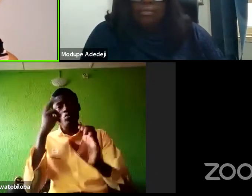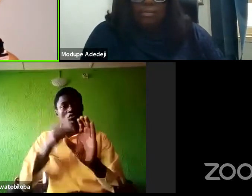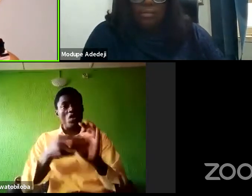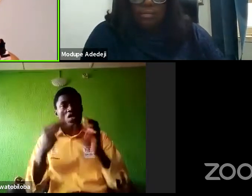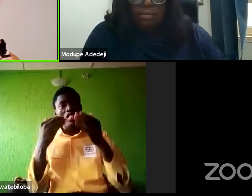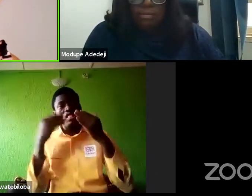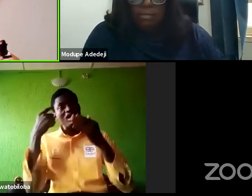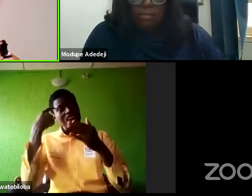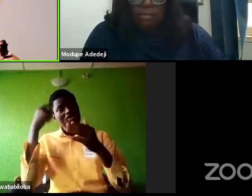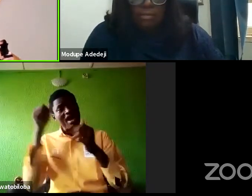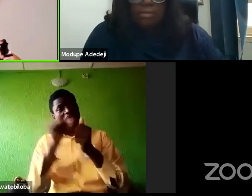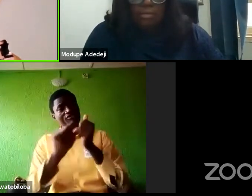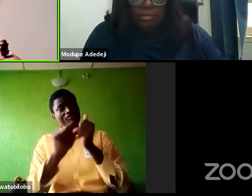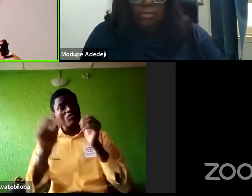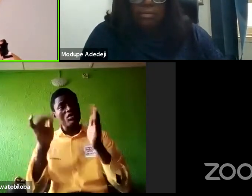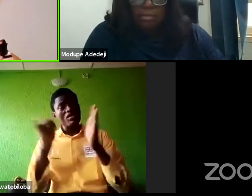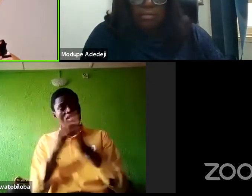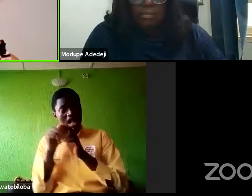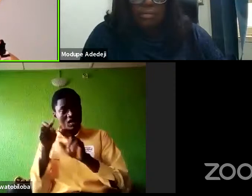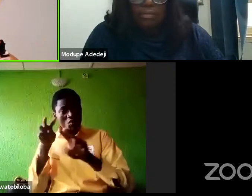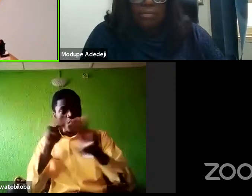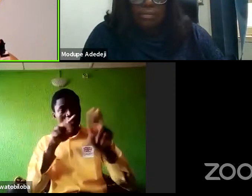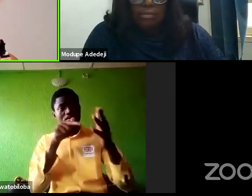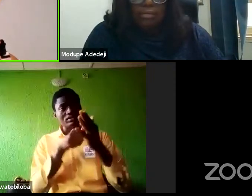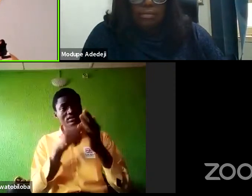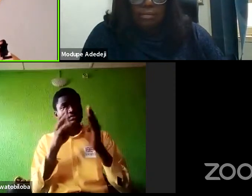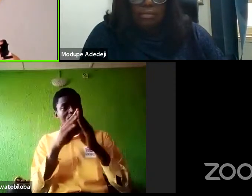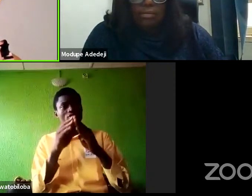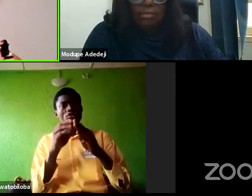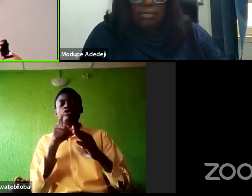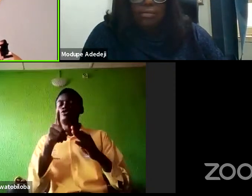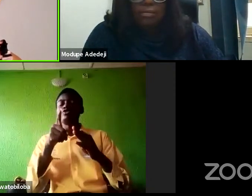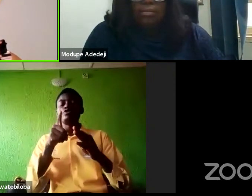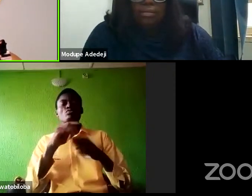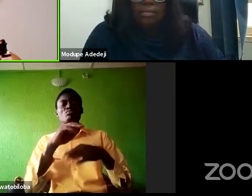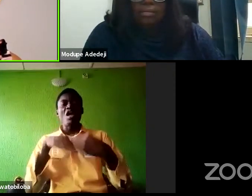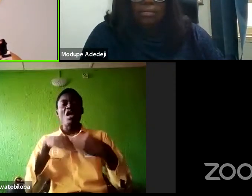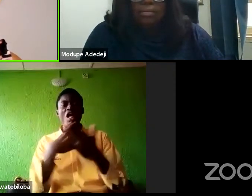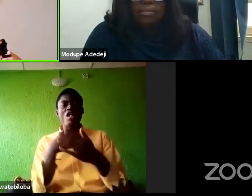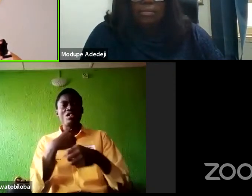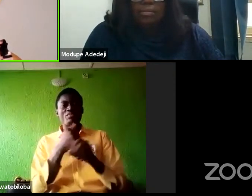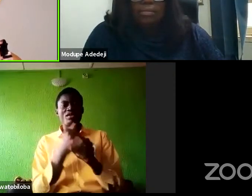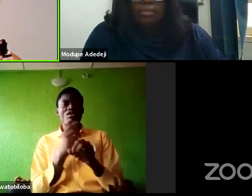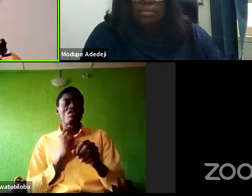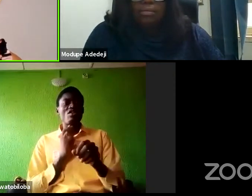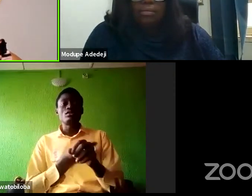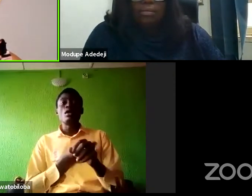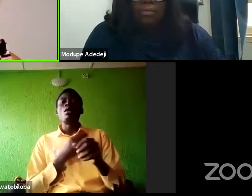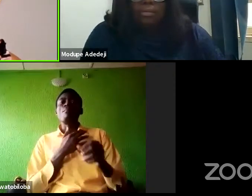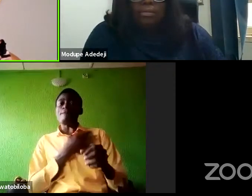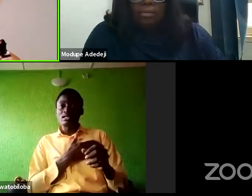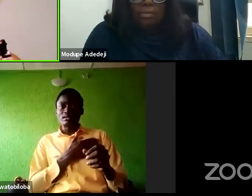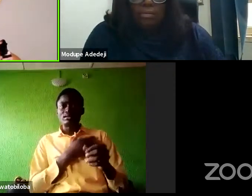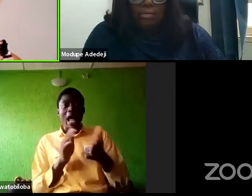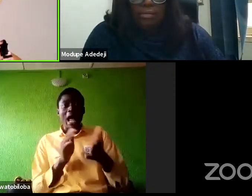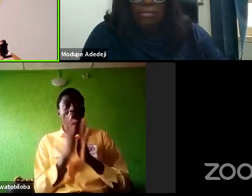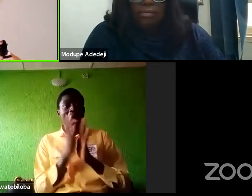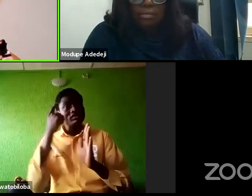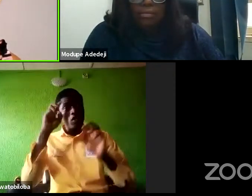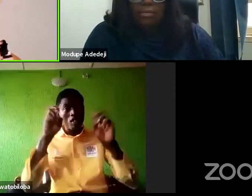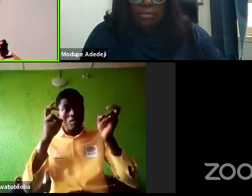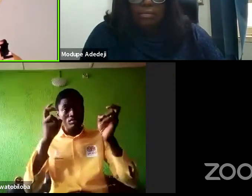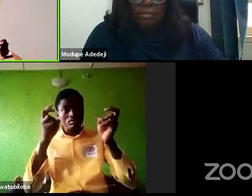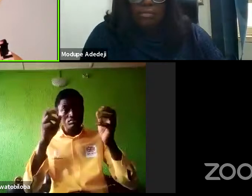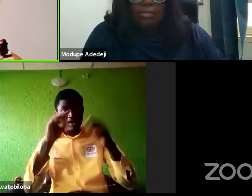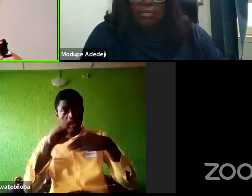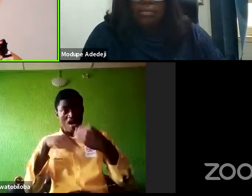You are the ones that make us, go back and please ask for the topic. Some people ask for this topic for us to talk about menopause.